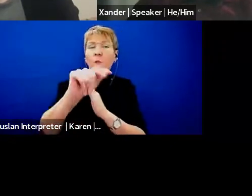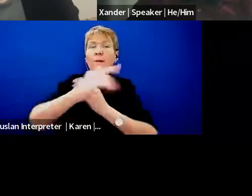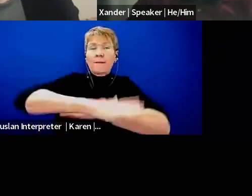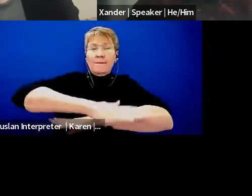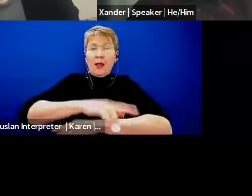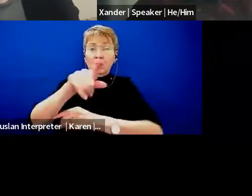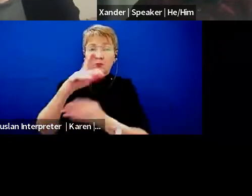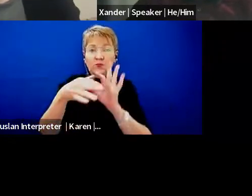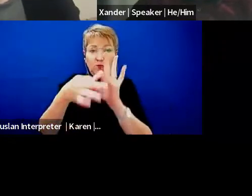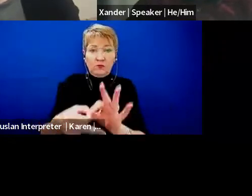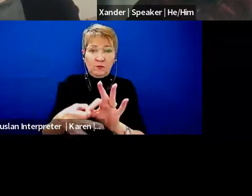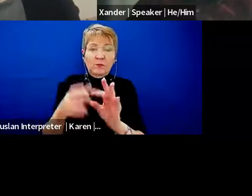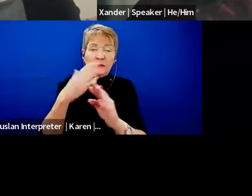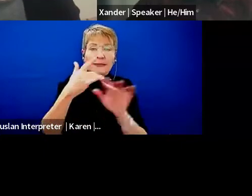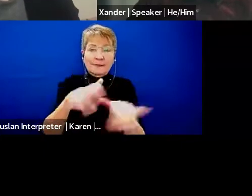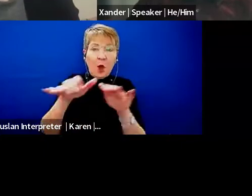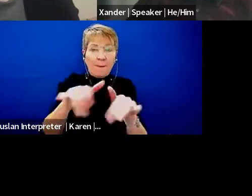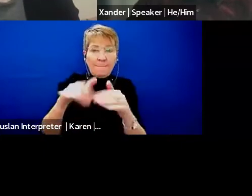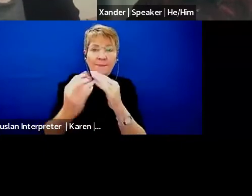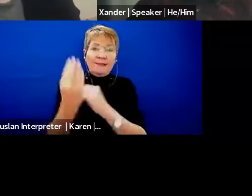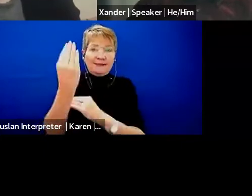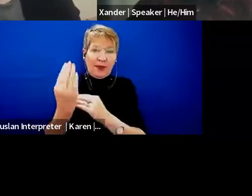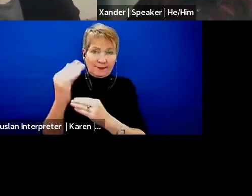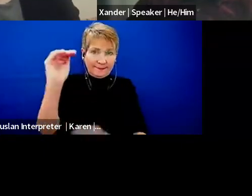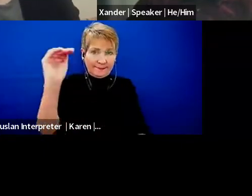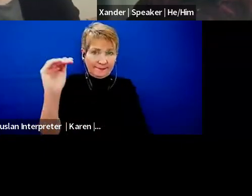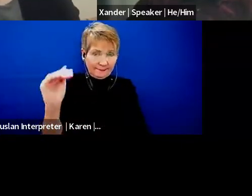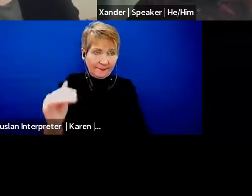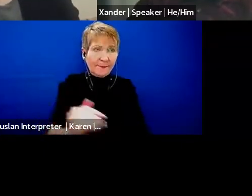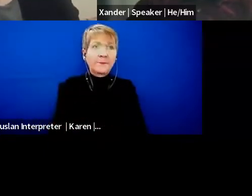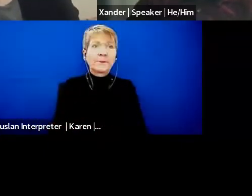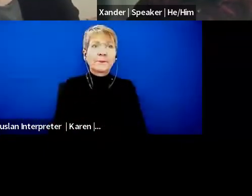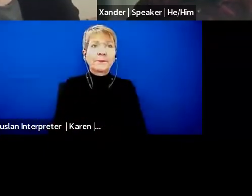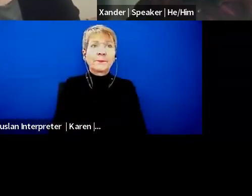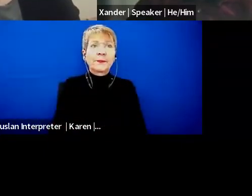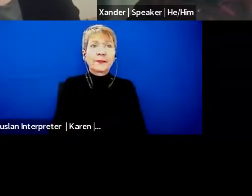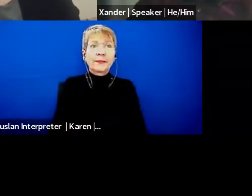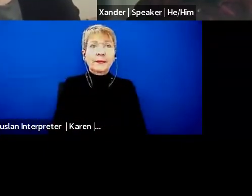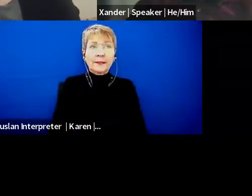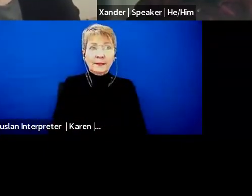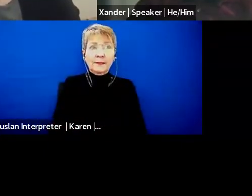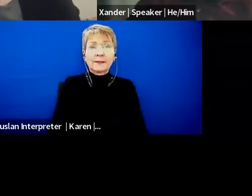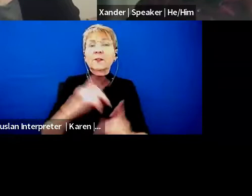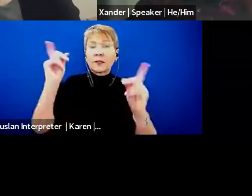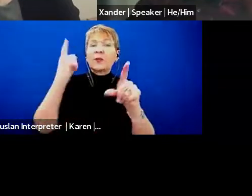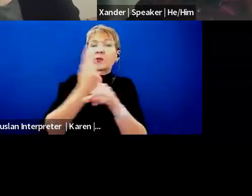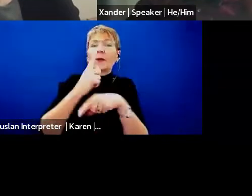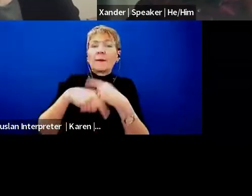In today's webinar, we will be talking about a recap of what we mean by inclusion in early